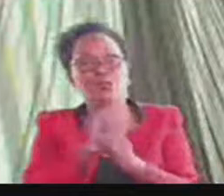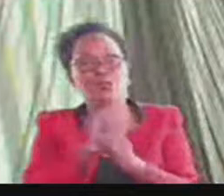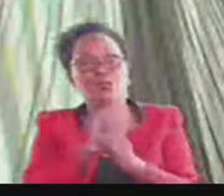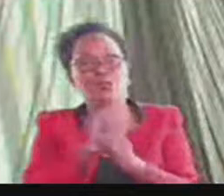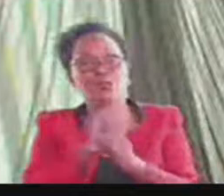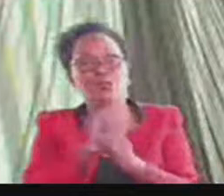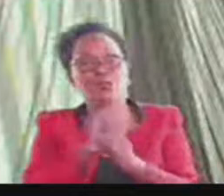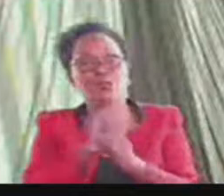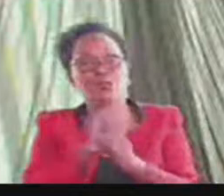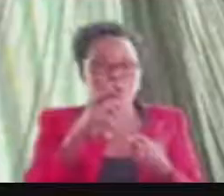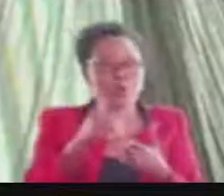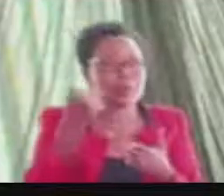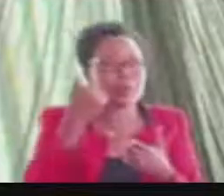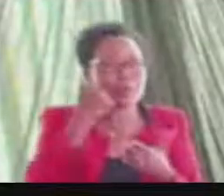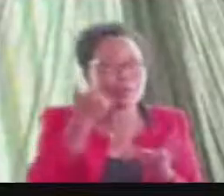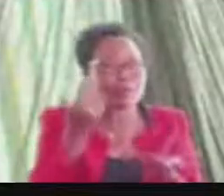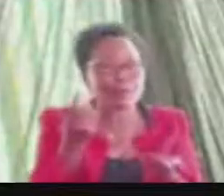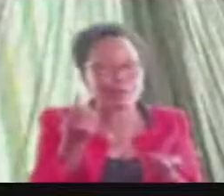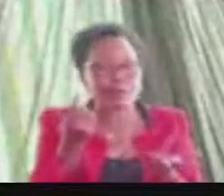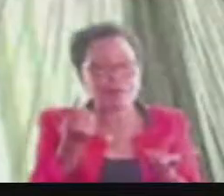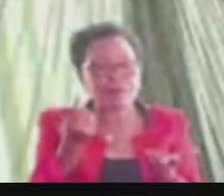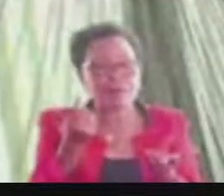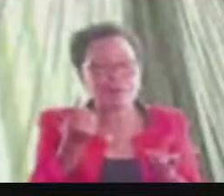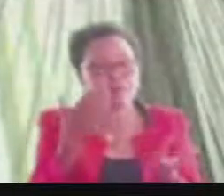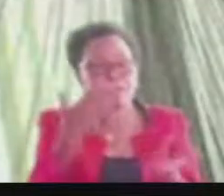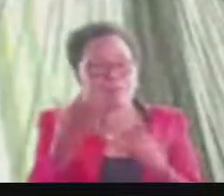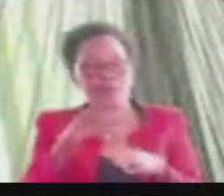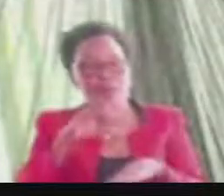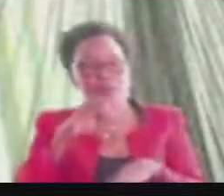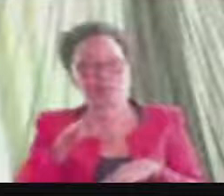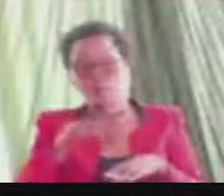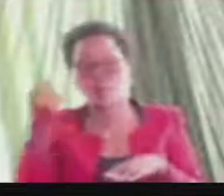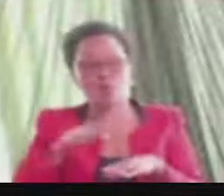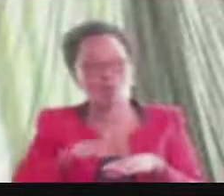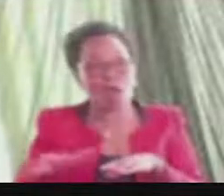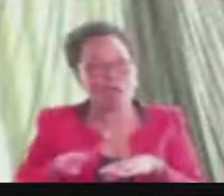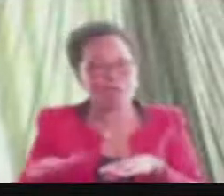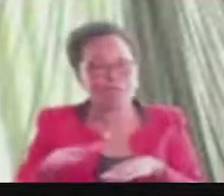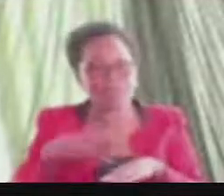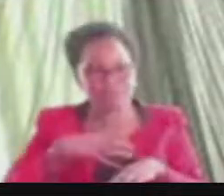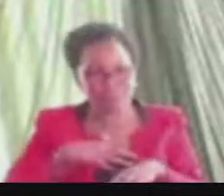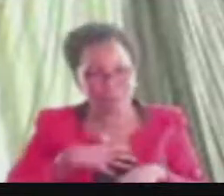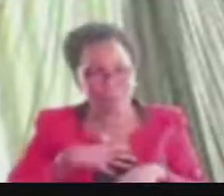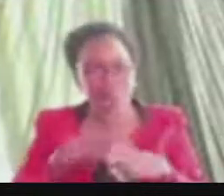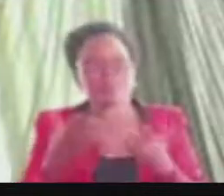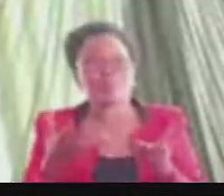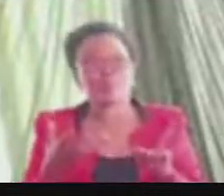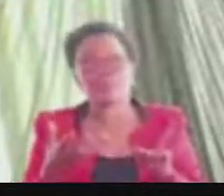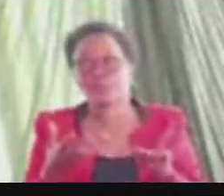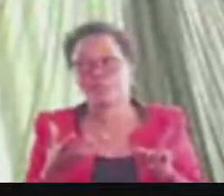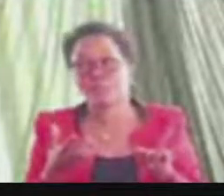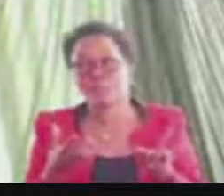You have told us you are sick. Maybe you take early retirement. Maybe